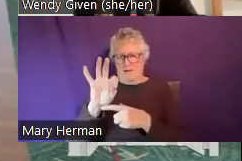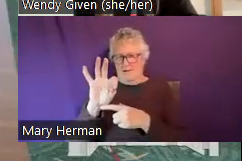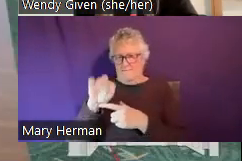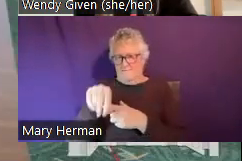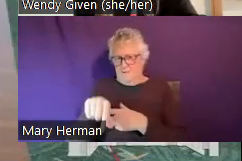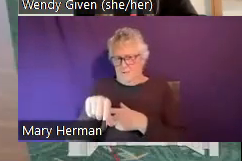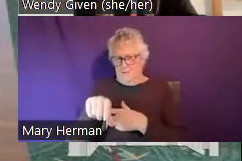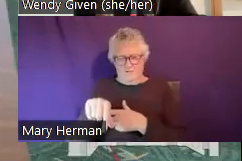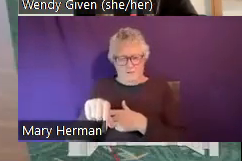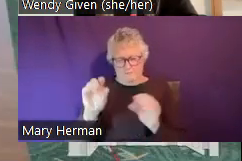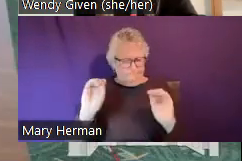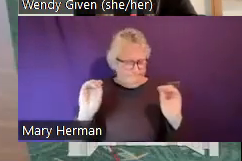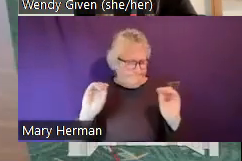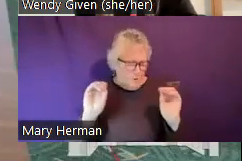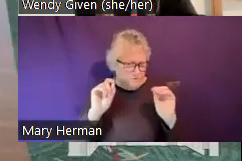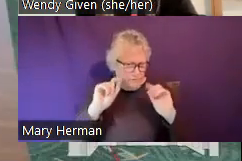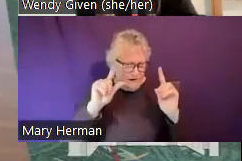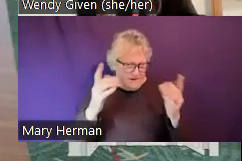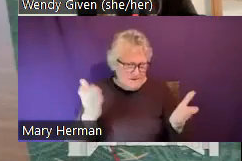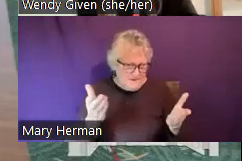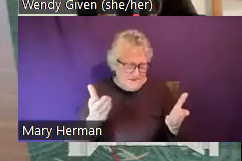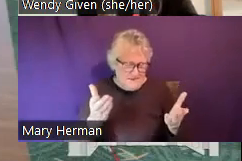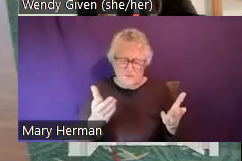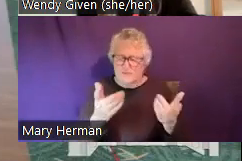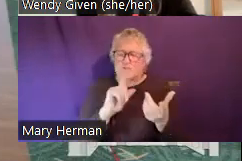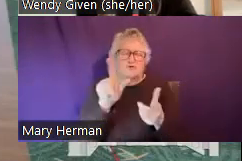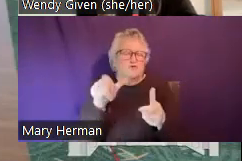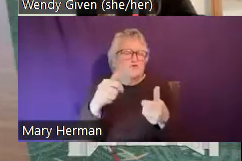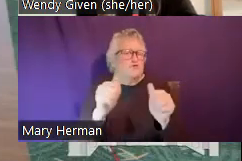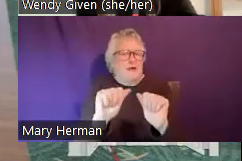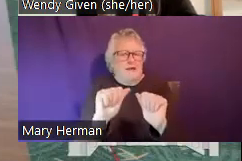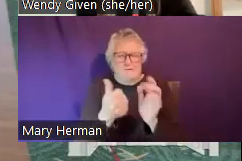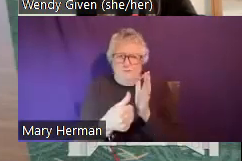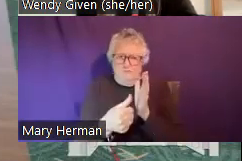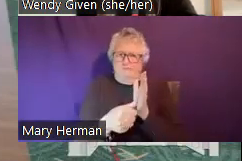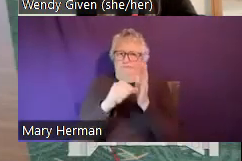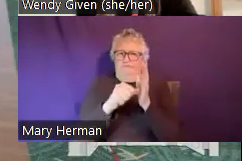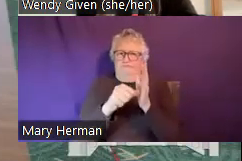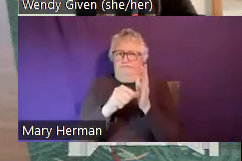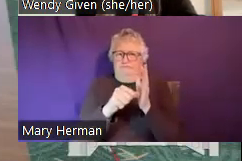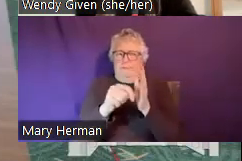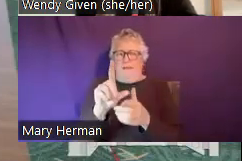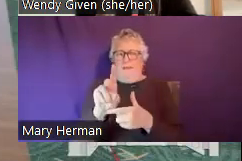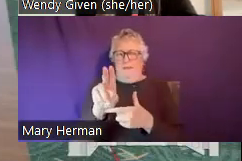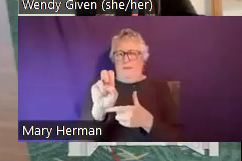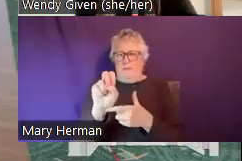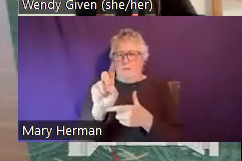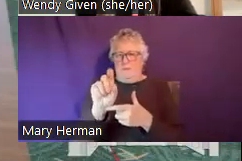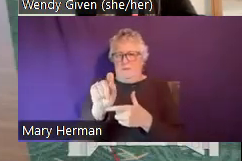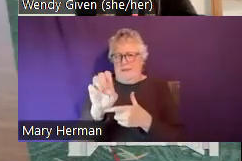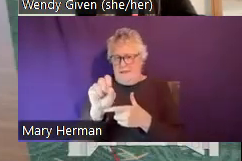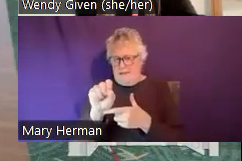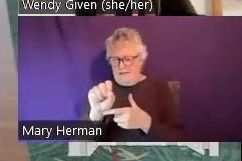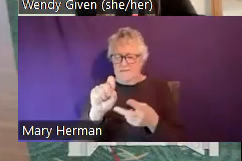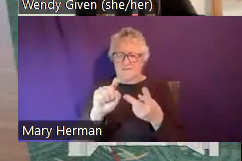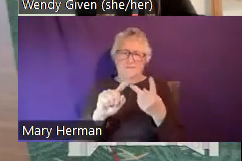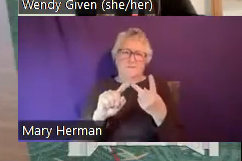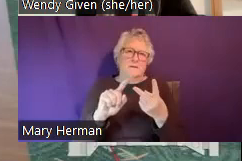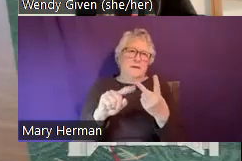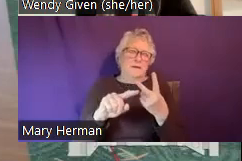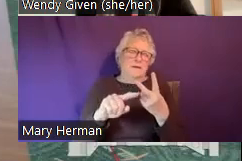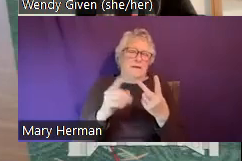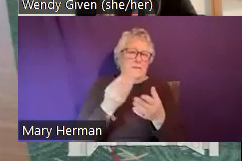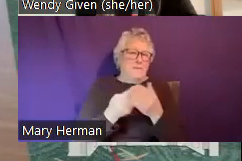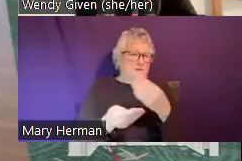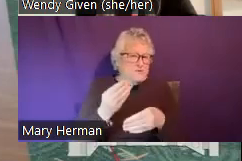here. Just trying to reiterate the due date, the budget, and the